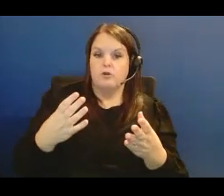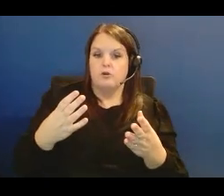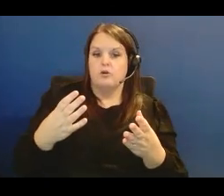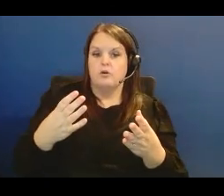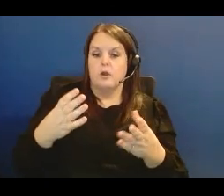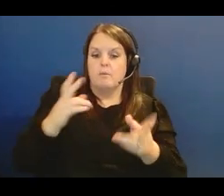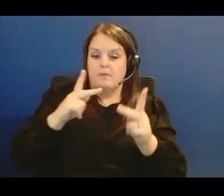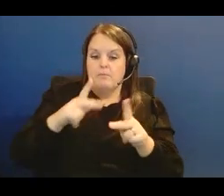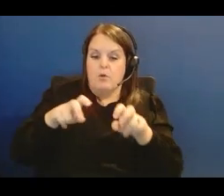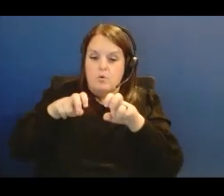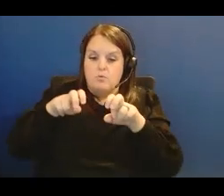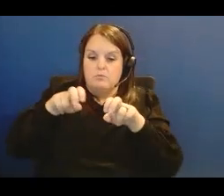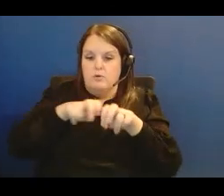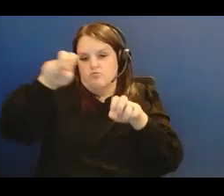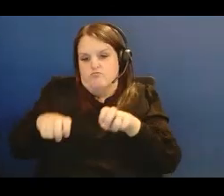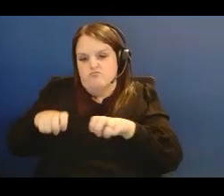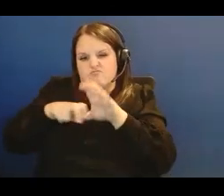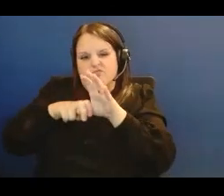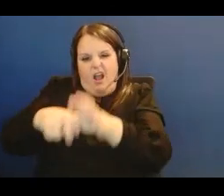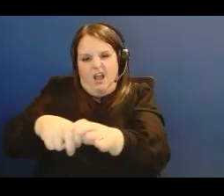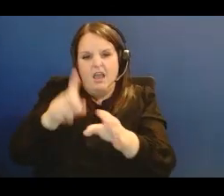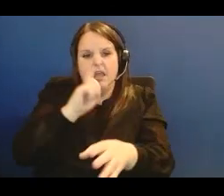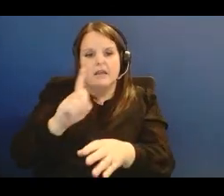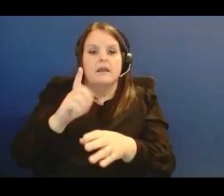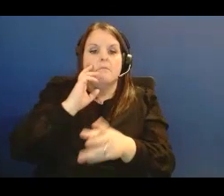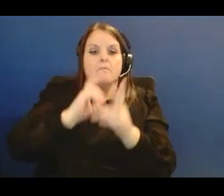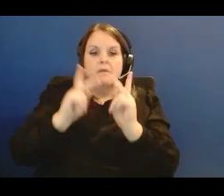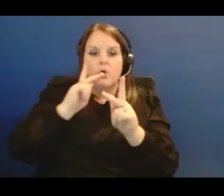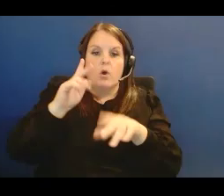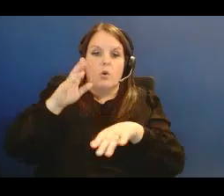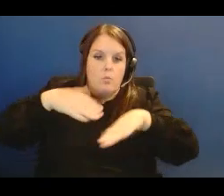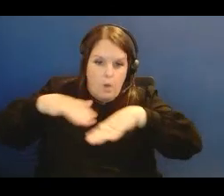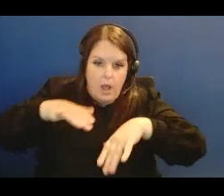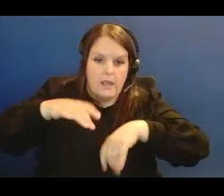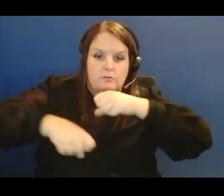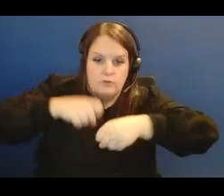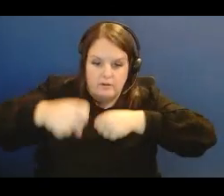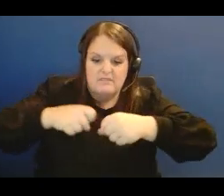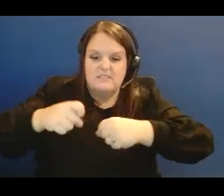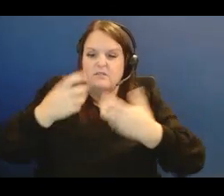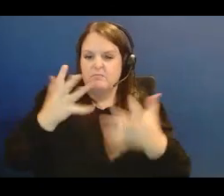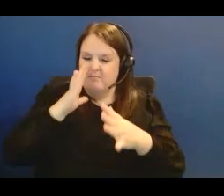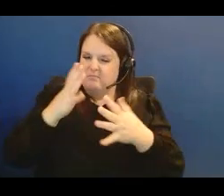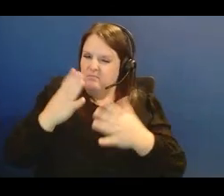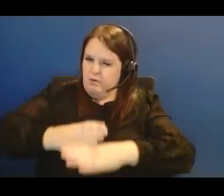passengers, pedestrians, cyclists, and others from being injured or killed in traffic-related incidents.